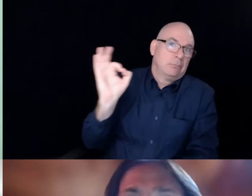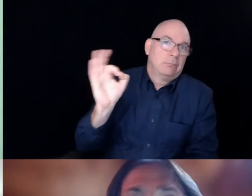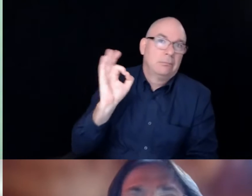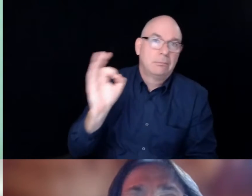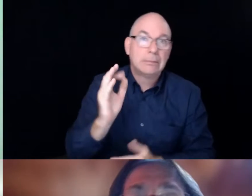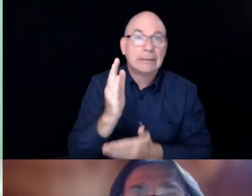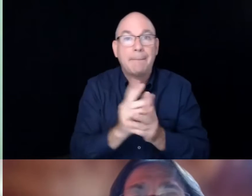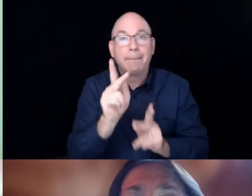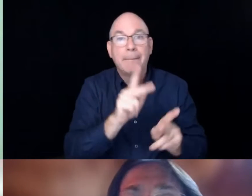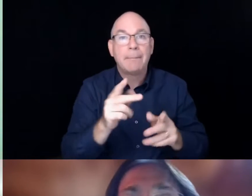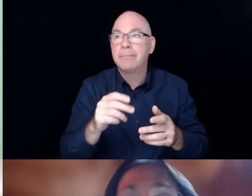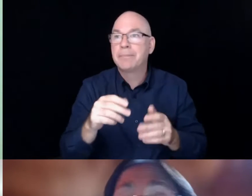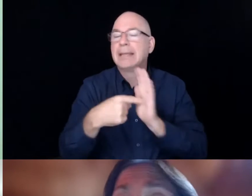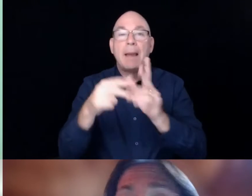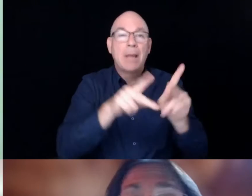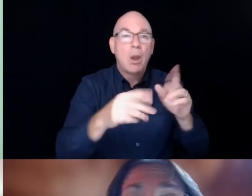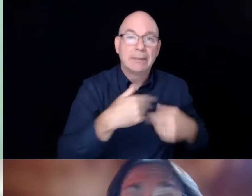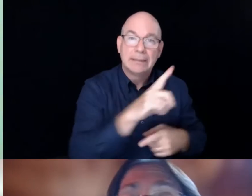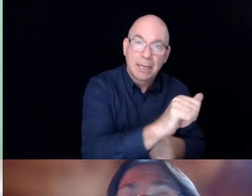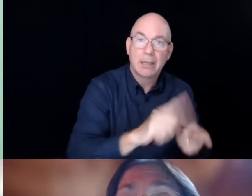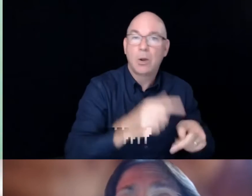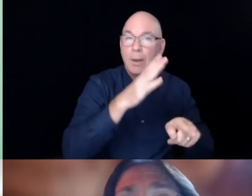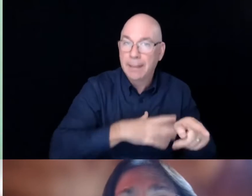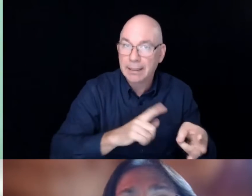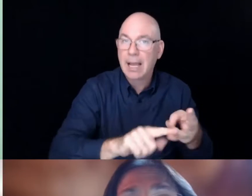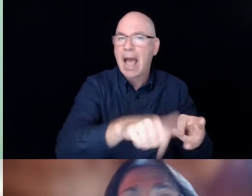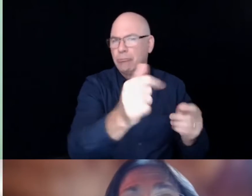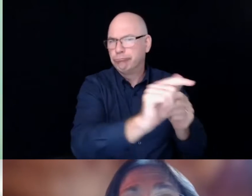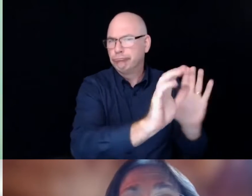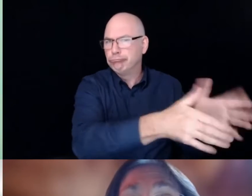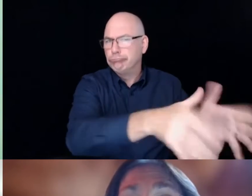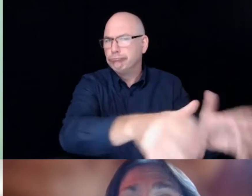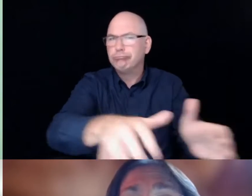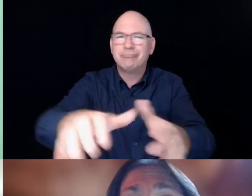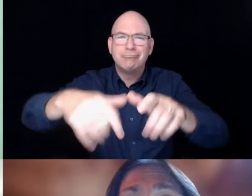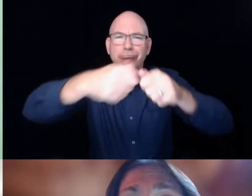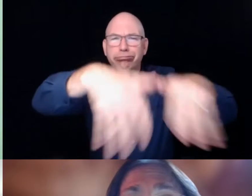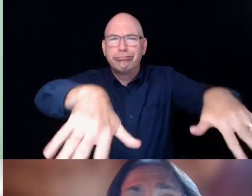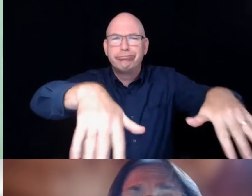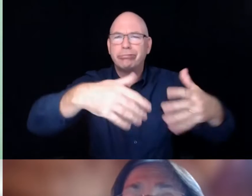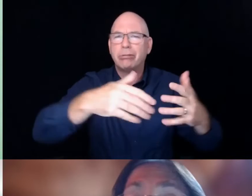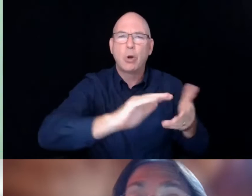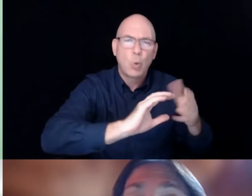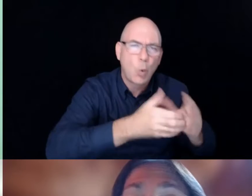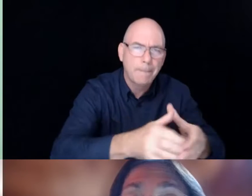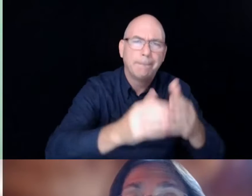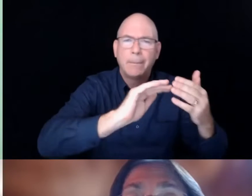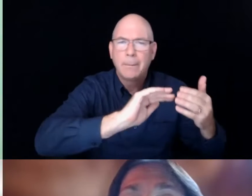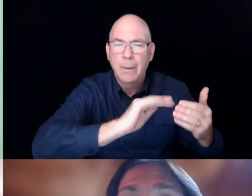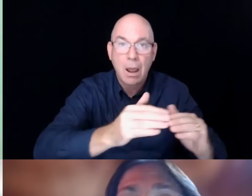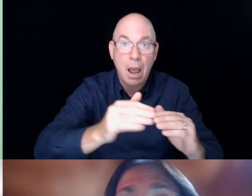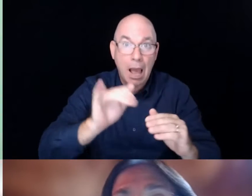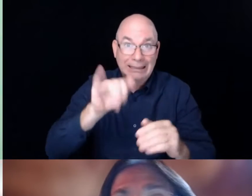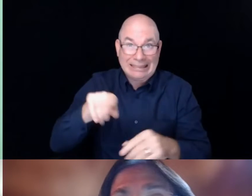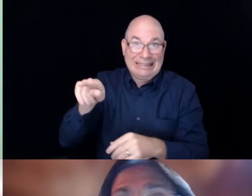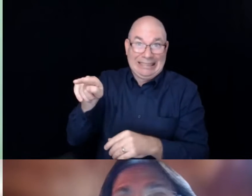with disabilities, women, and others from a range of different groups and communities. And indeed, without